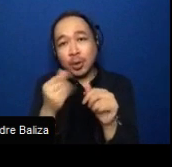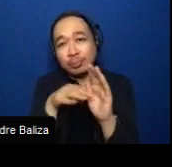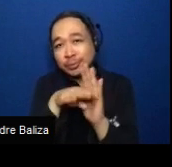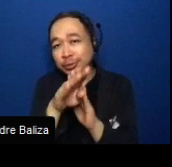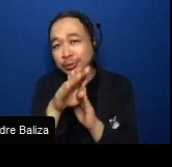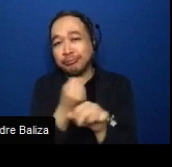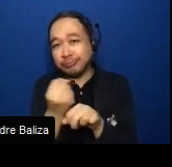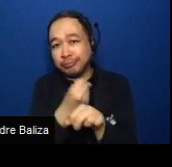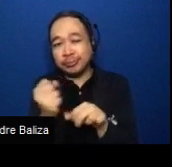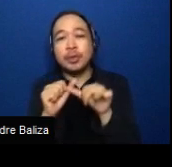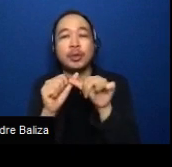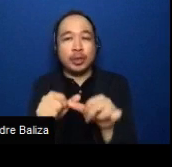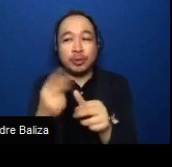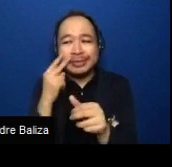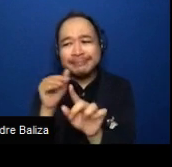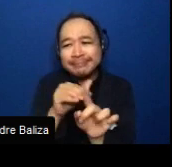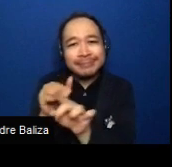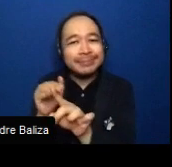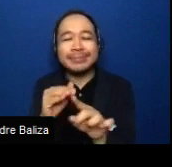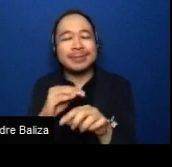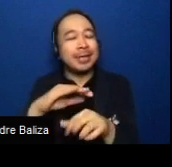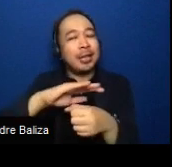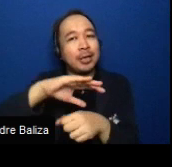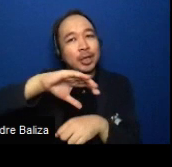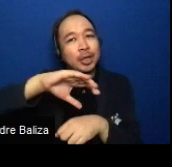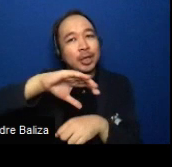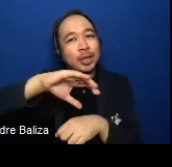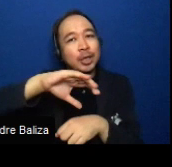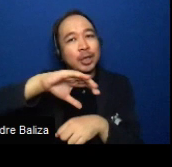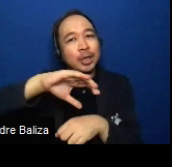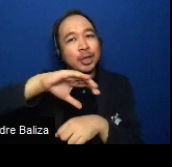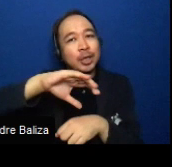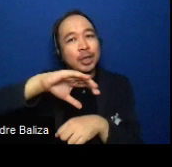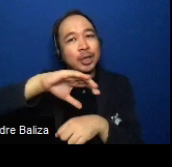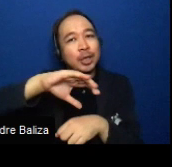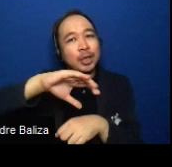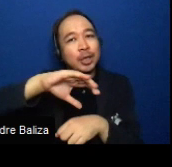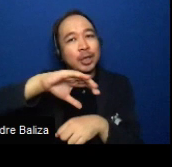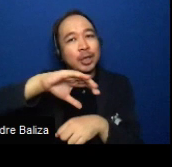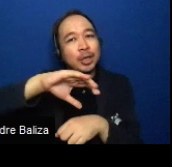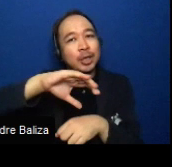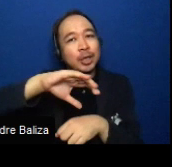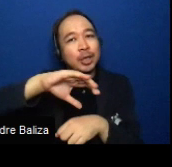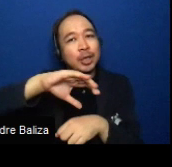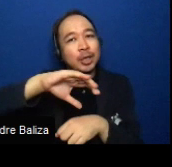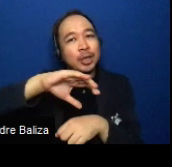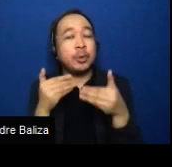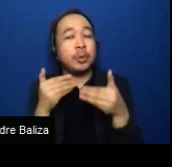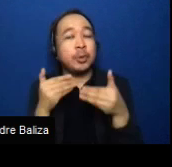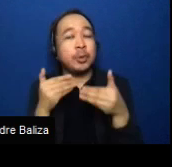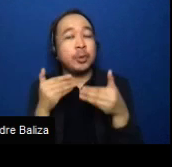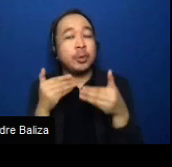mobilize national and local institutions to ensure universal access to sexual and reproductive